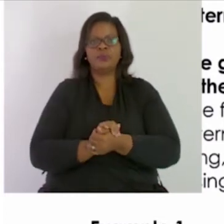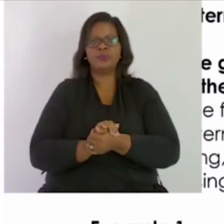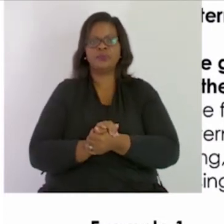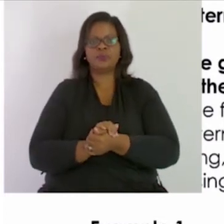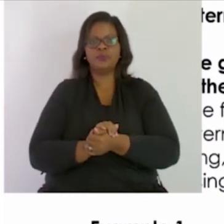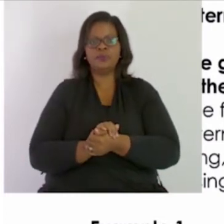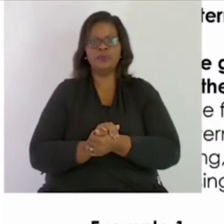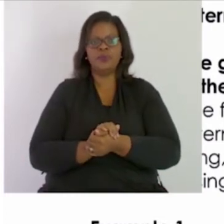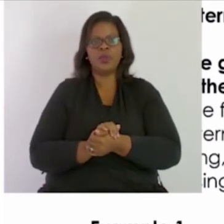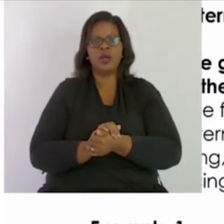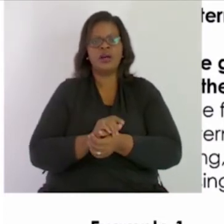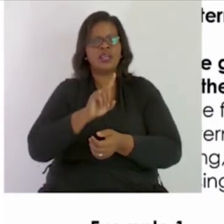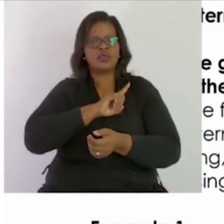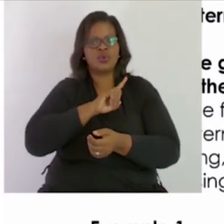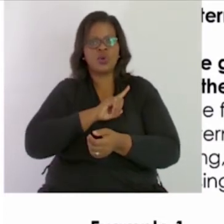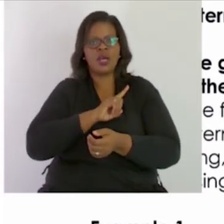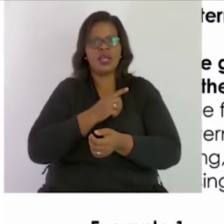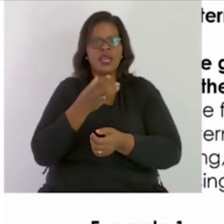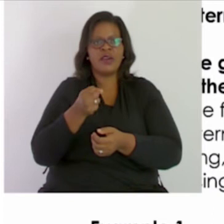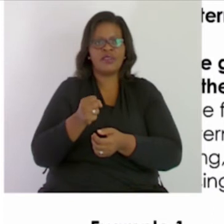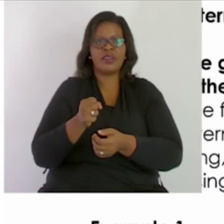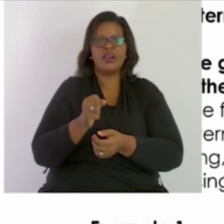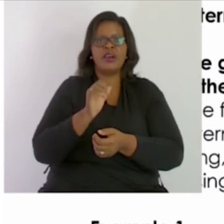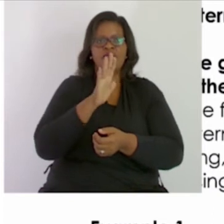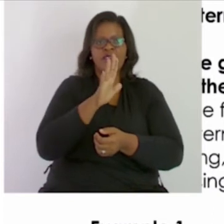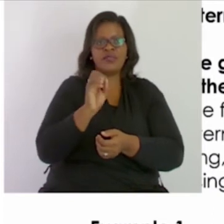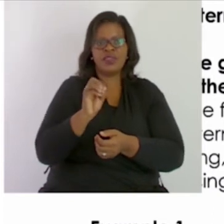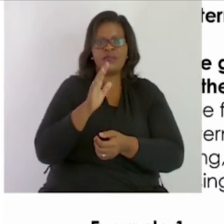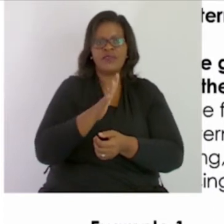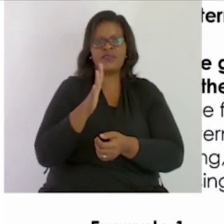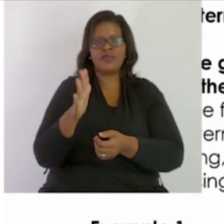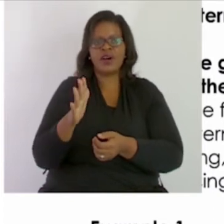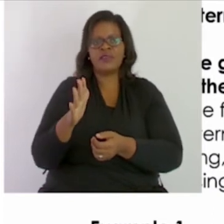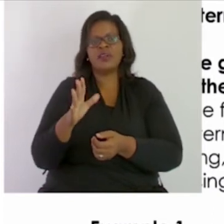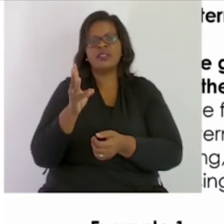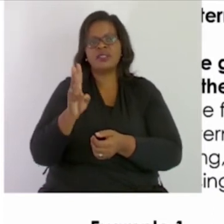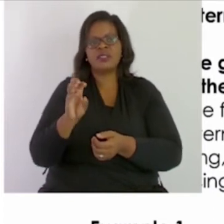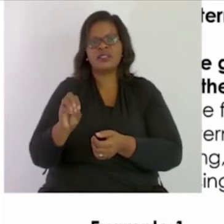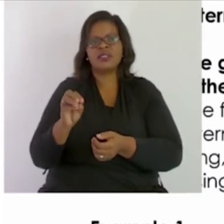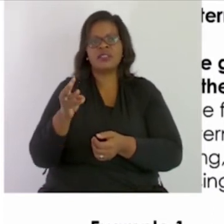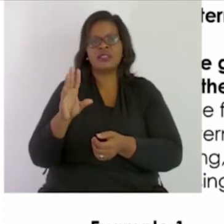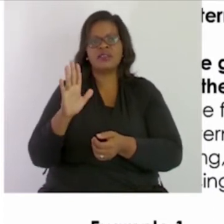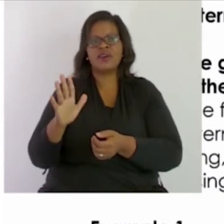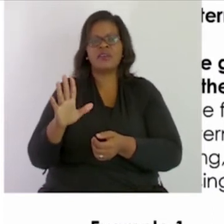That is why we end up having 50, 55, 60, 65, 70. Our